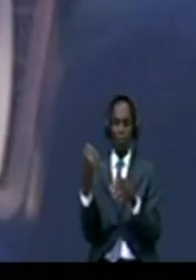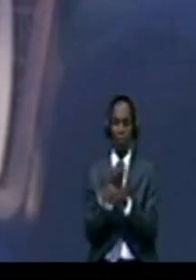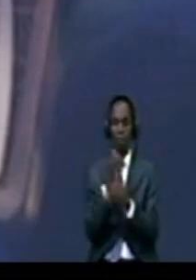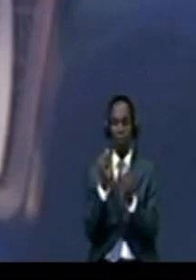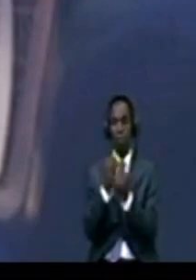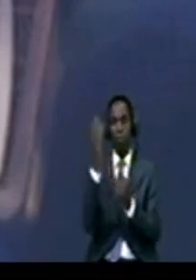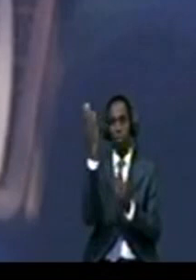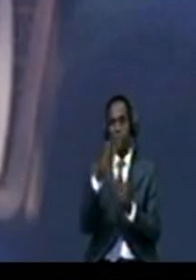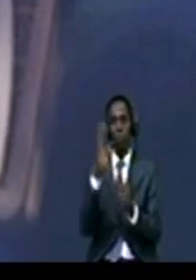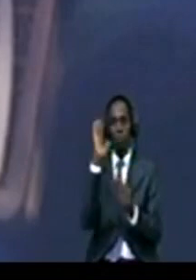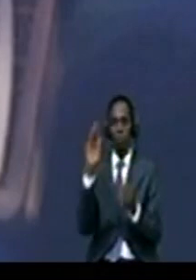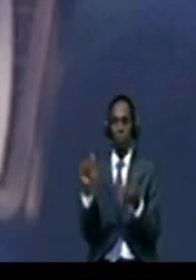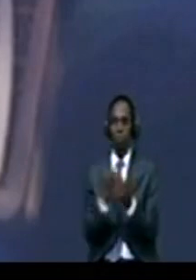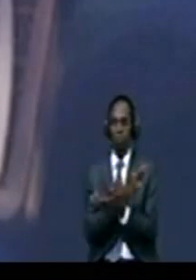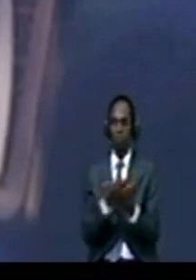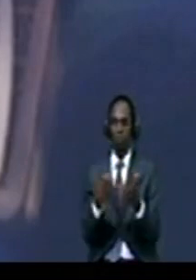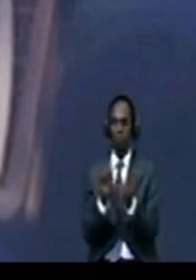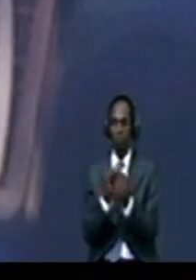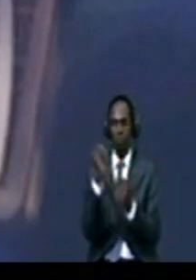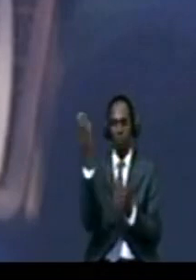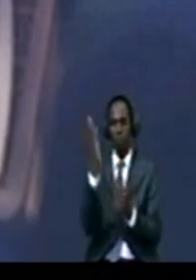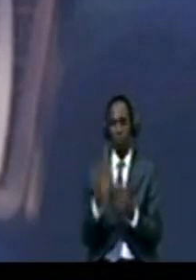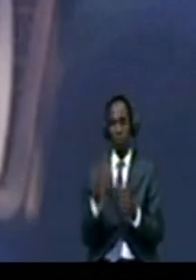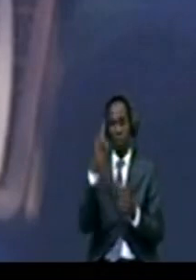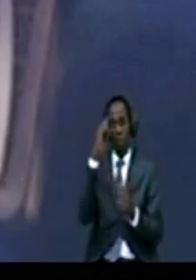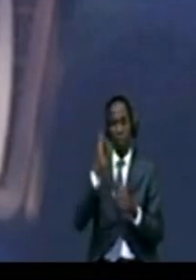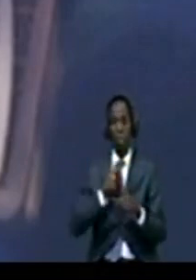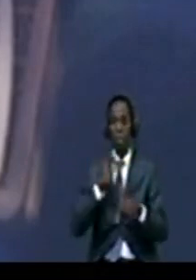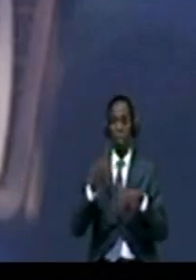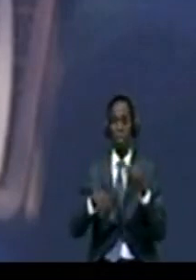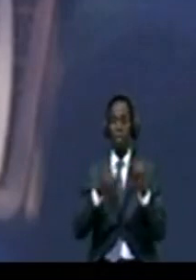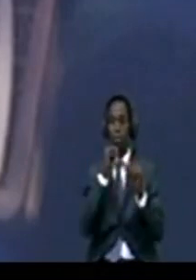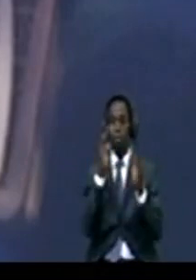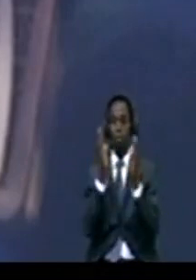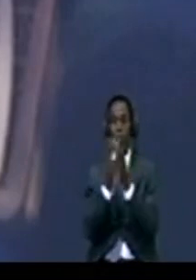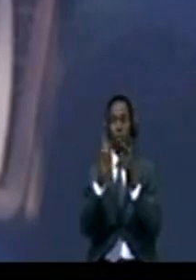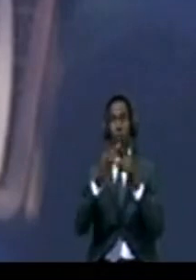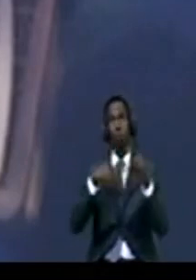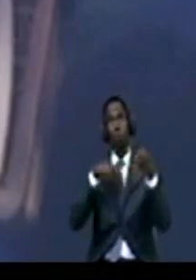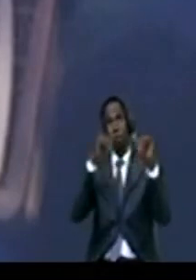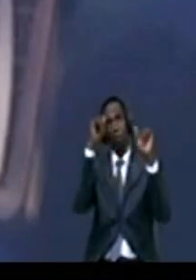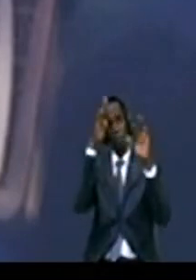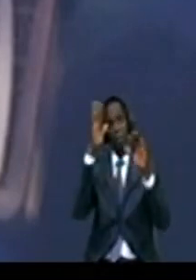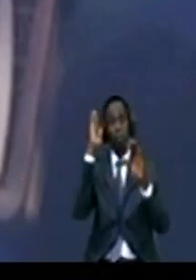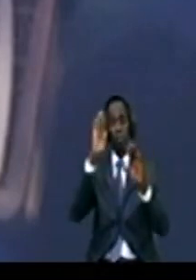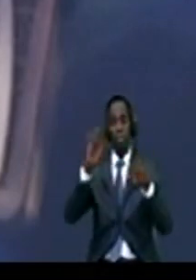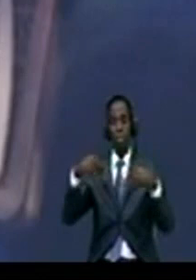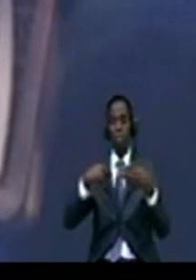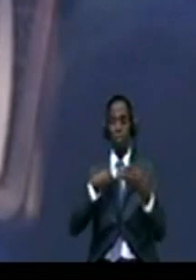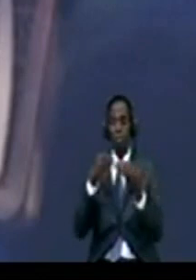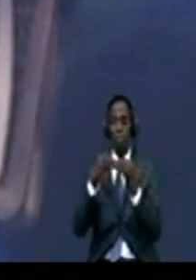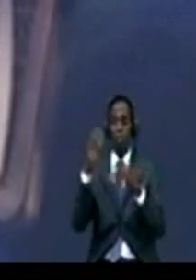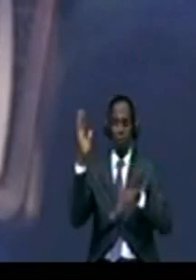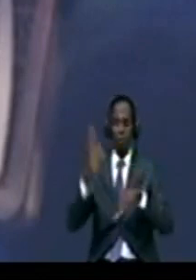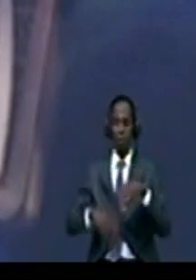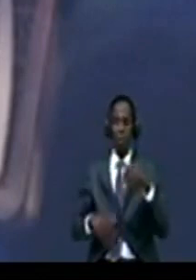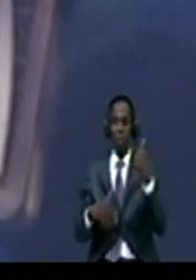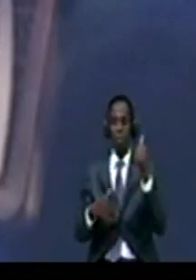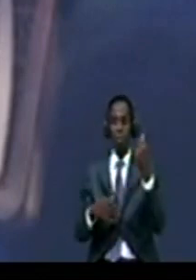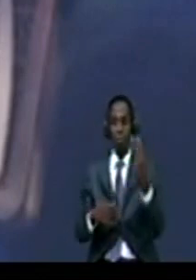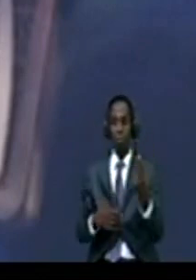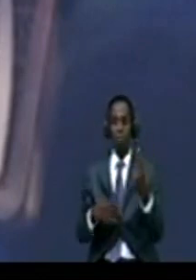sword. Thinkest thou that I cannot now pray to my Father, and he shall presently give me more than 12 legions of